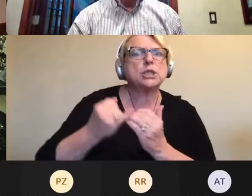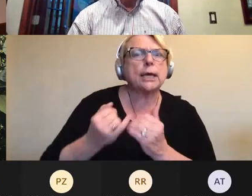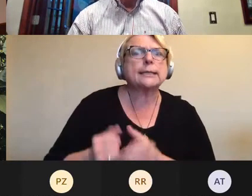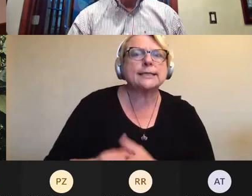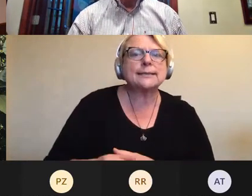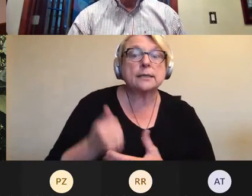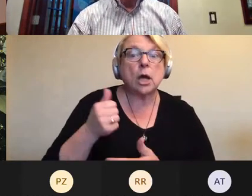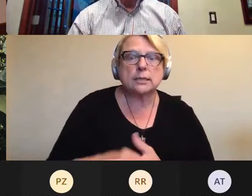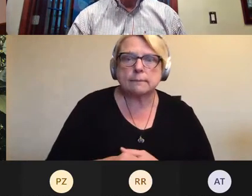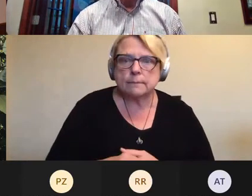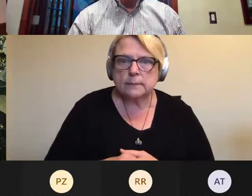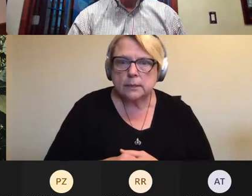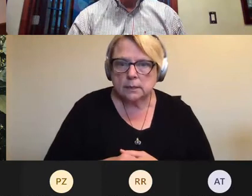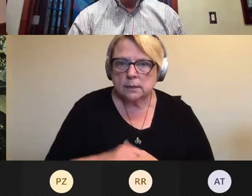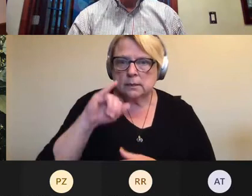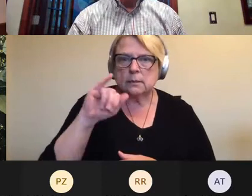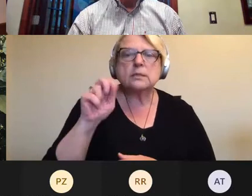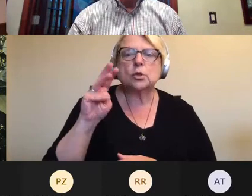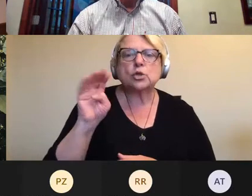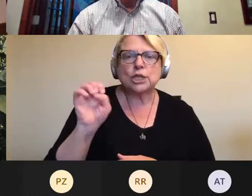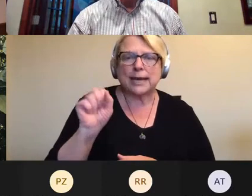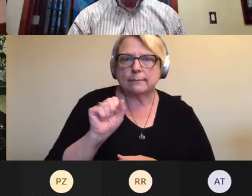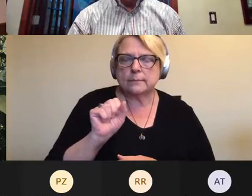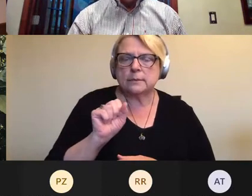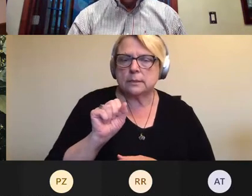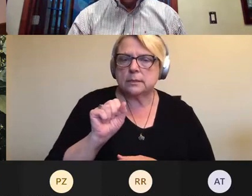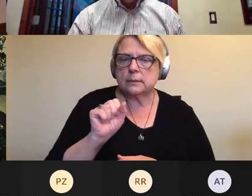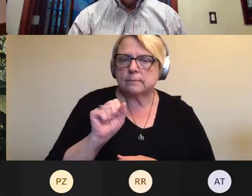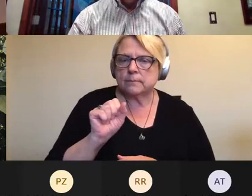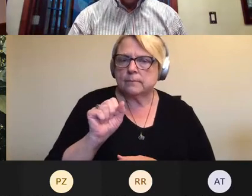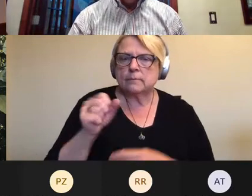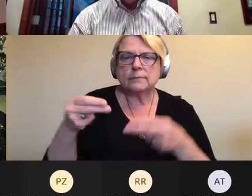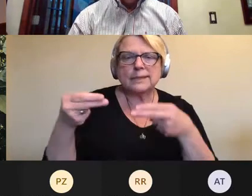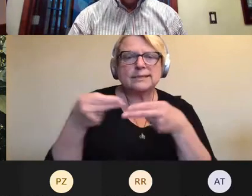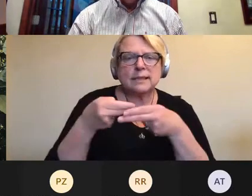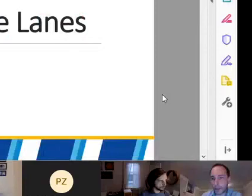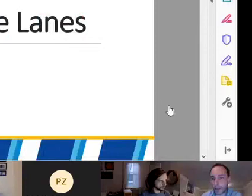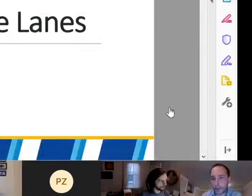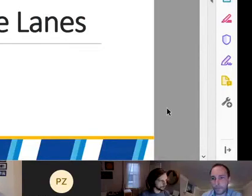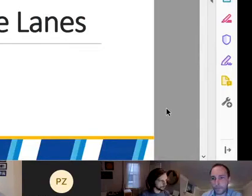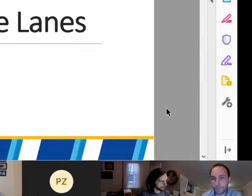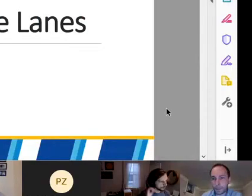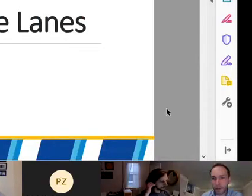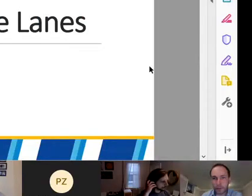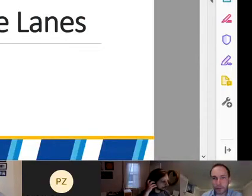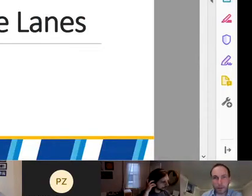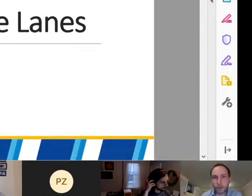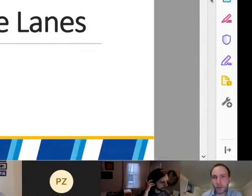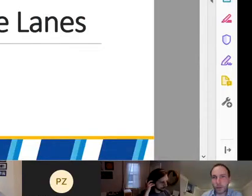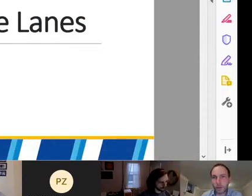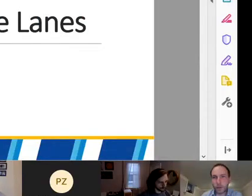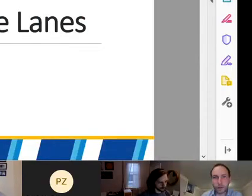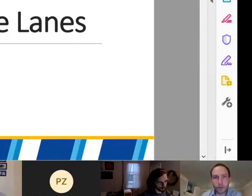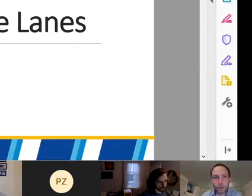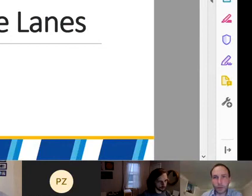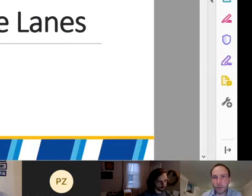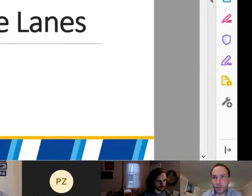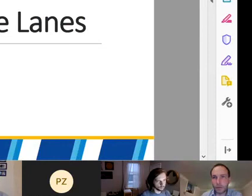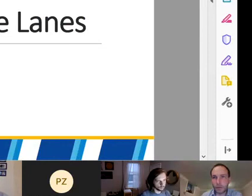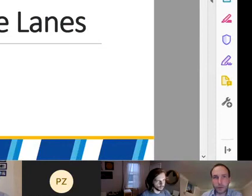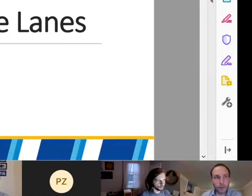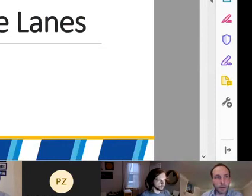Awesome. Thank you very much. I'll try to just breeze through them pretty quickly here. Can